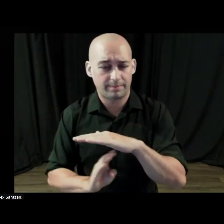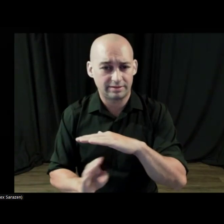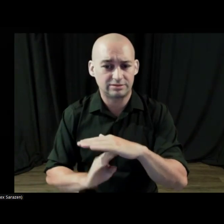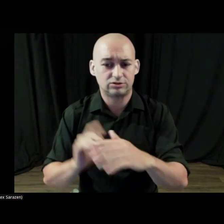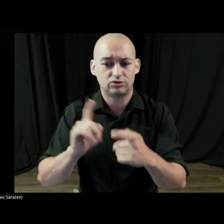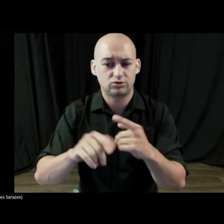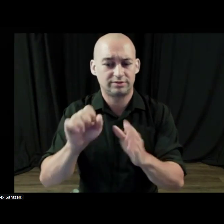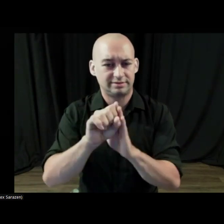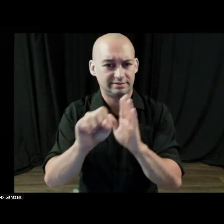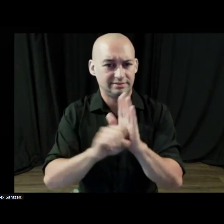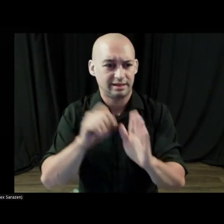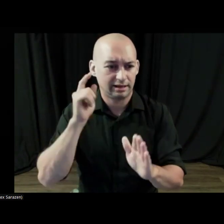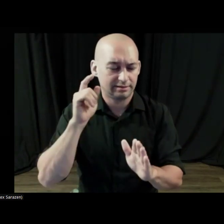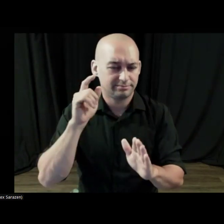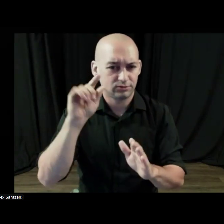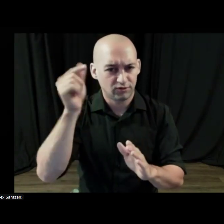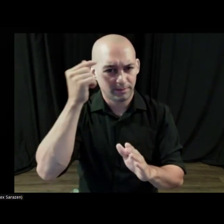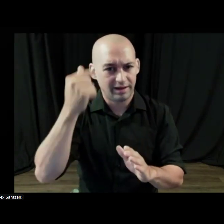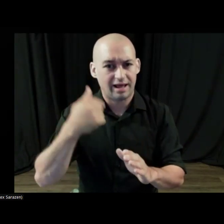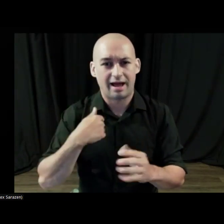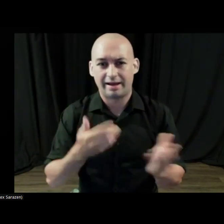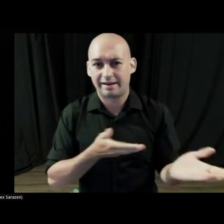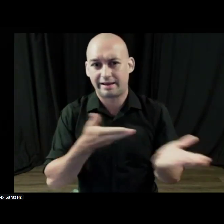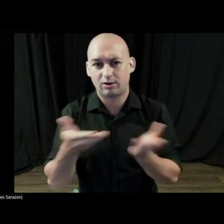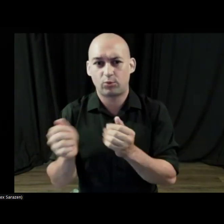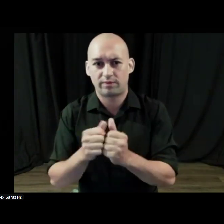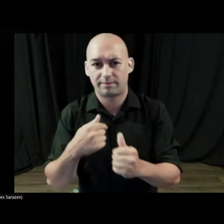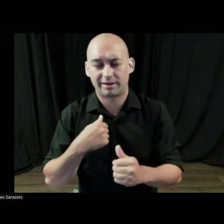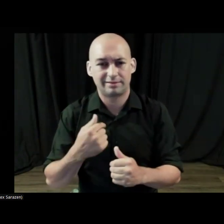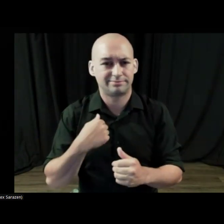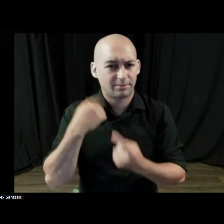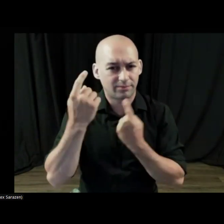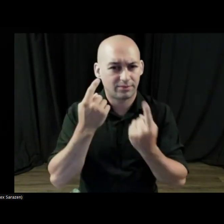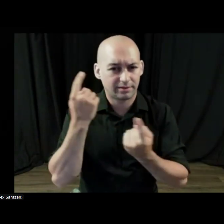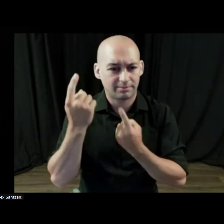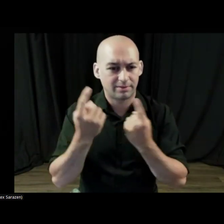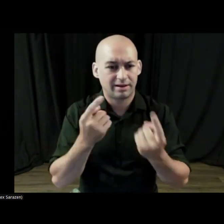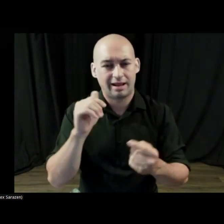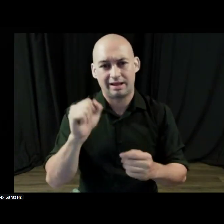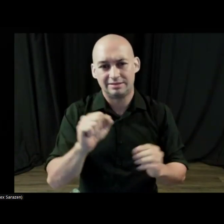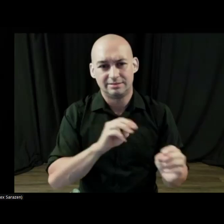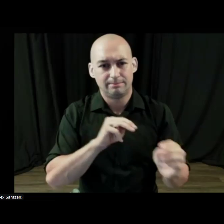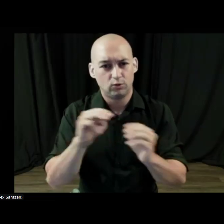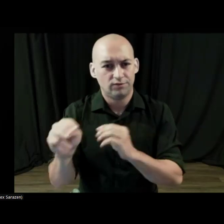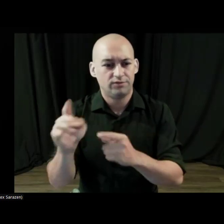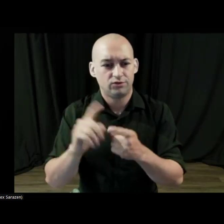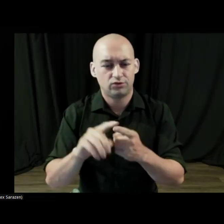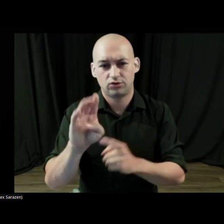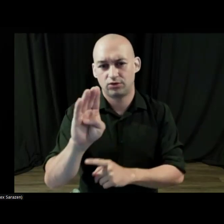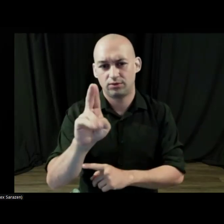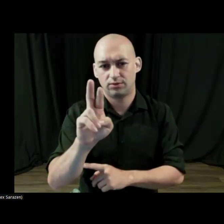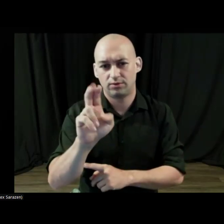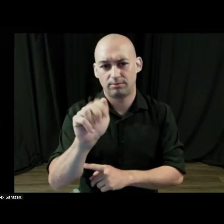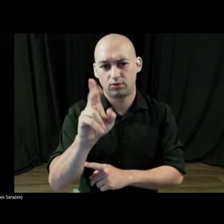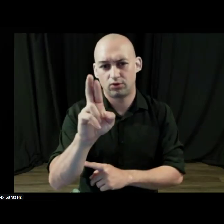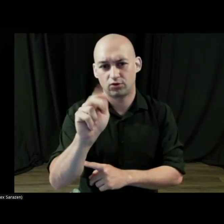government, I carried that with me, and I wondered, as I moved into a bureaucratic system, how I